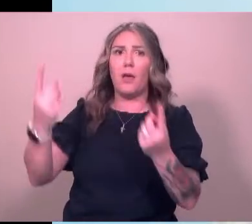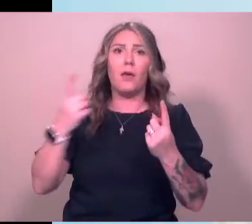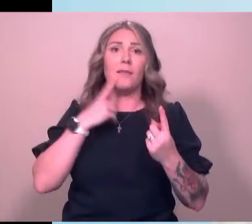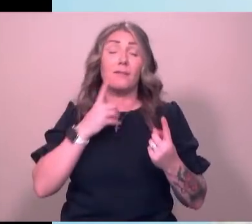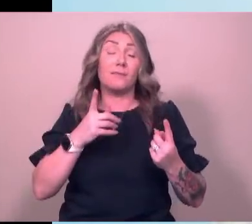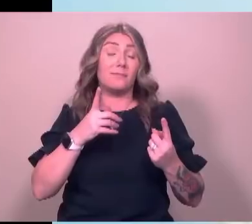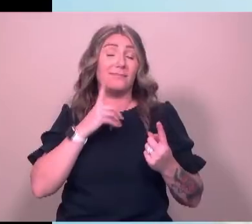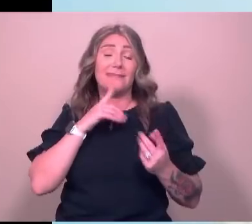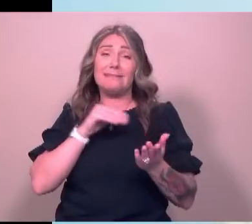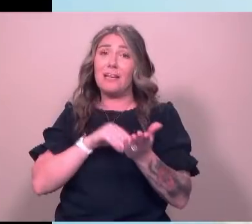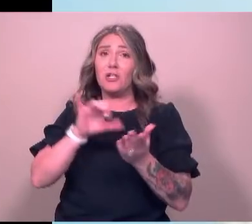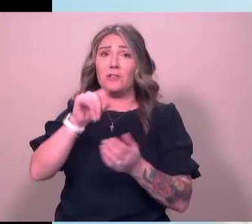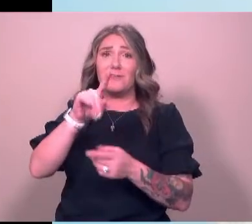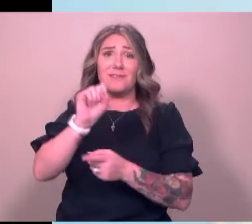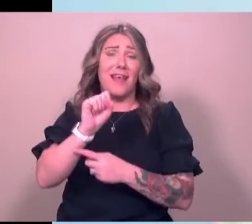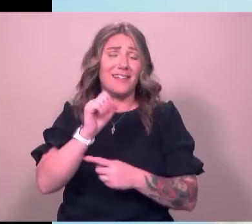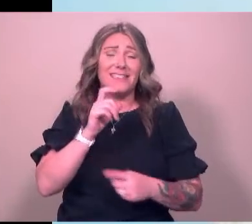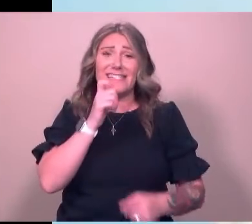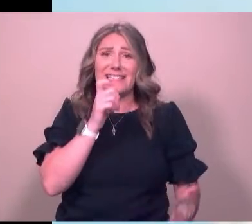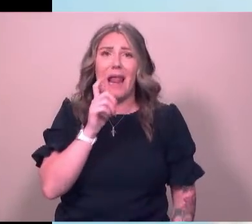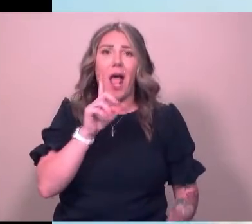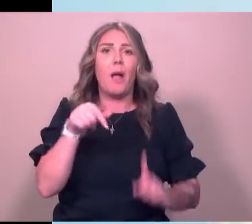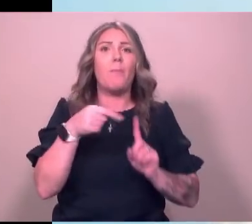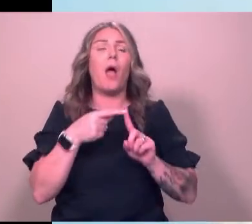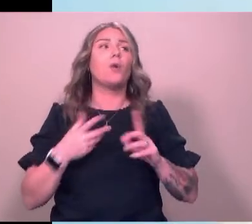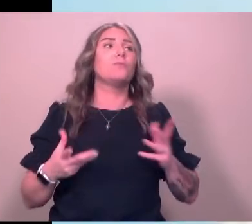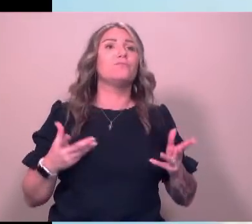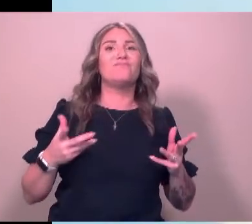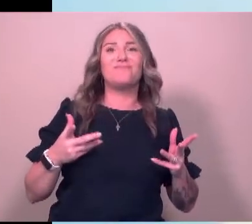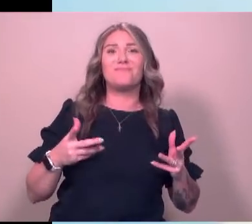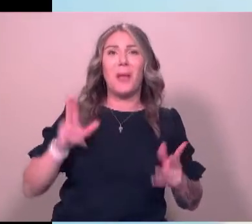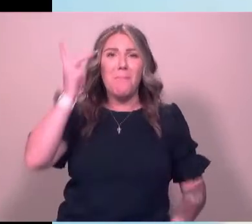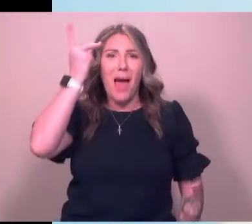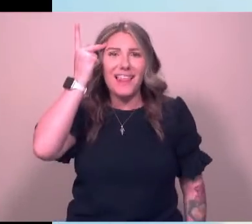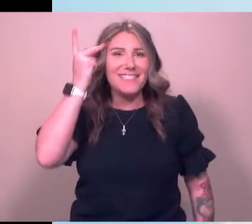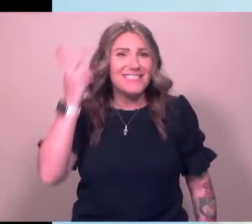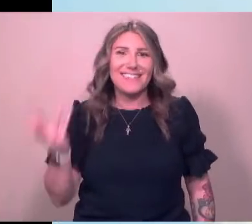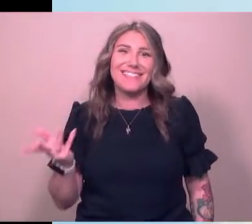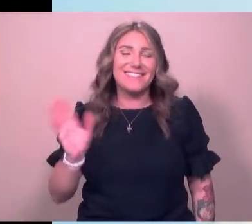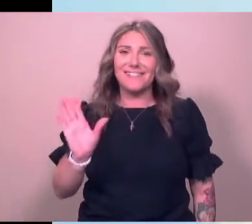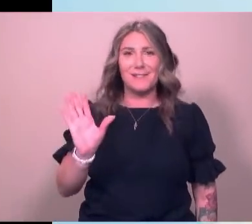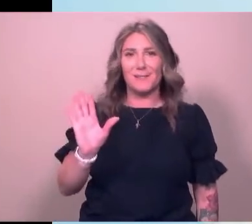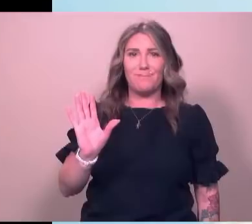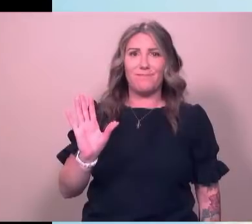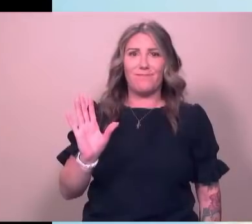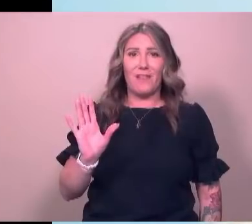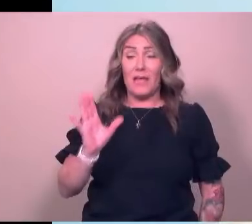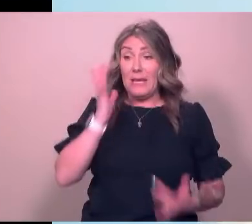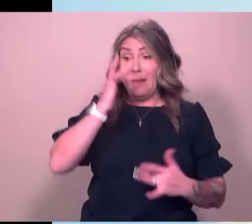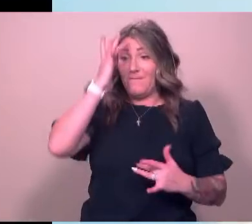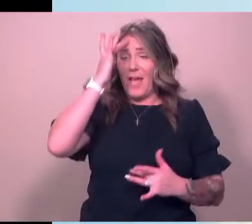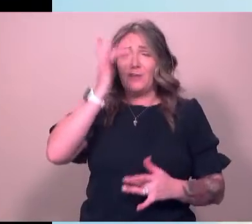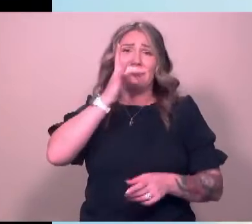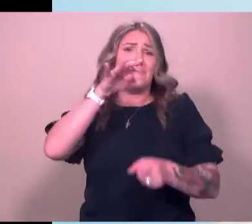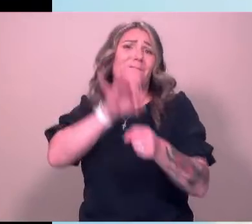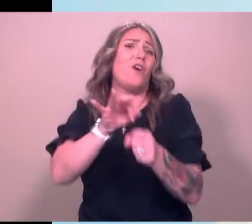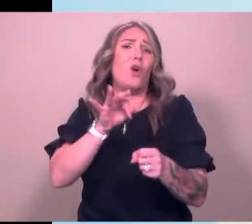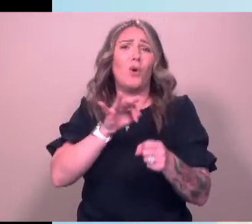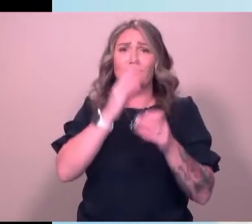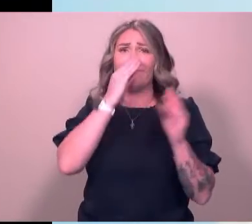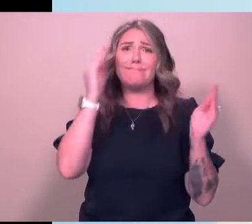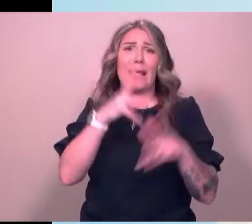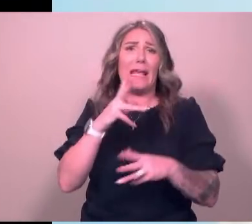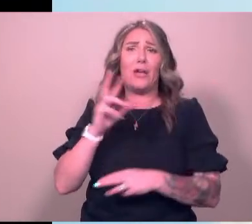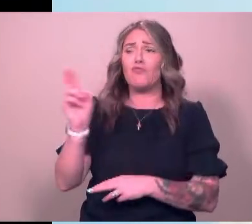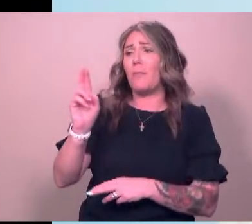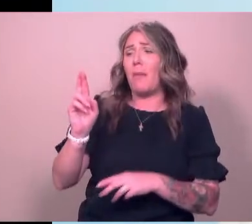head, Dr. Stites. It's not about politics. The virus doesn't vote. The virus doesn't care if you're Republican,